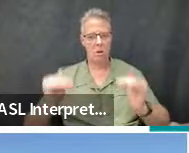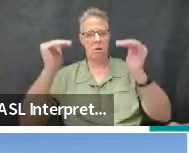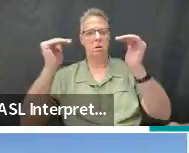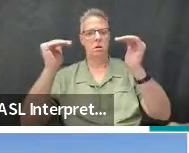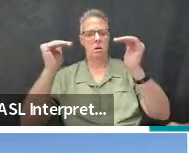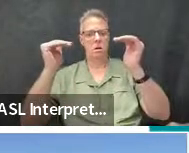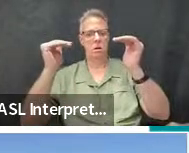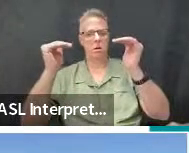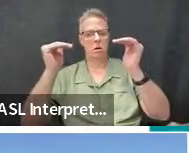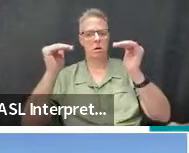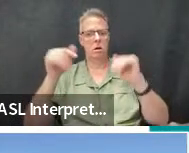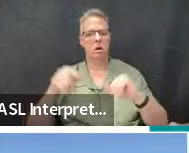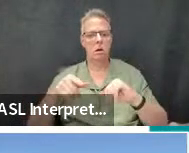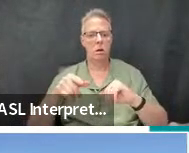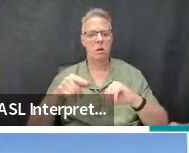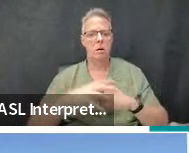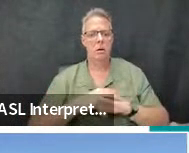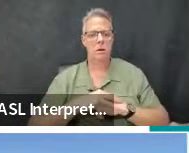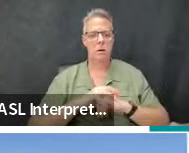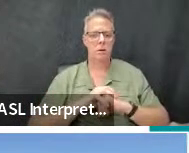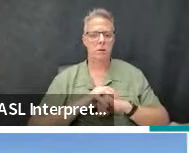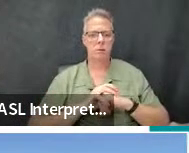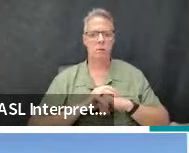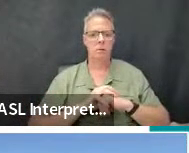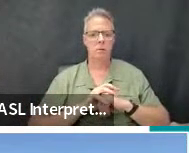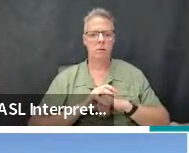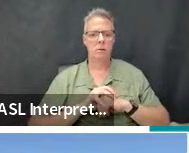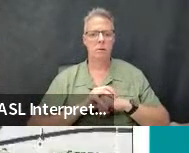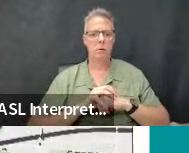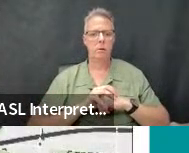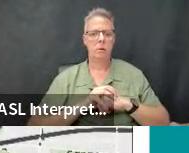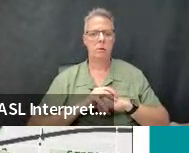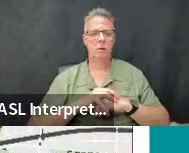bridge with the lift section raised.